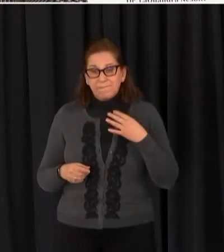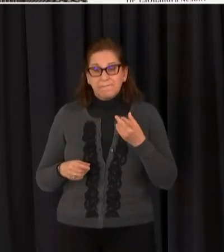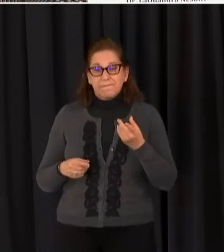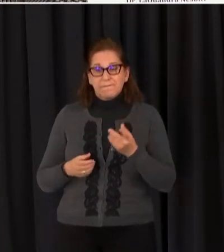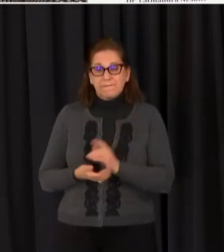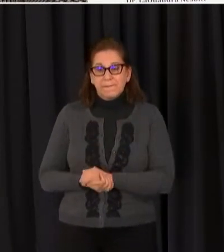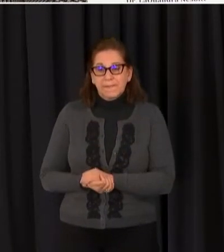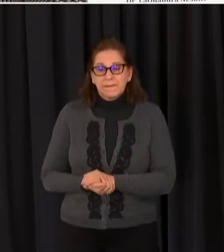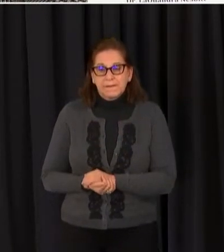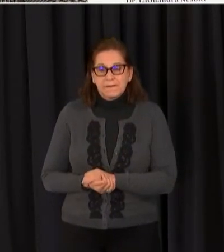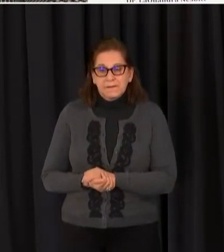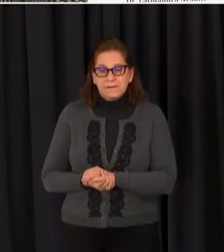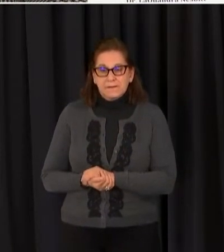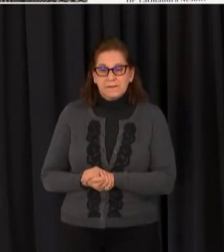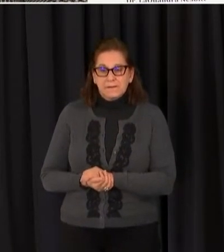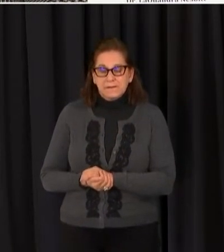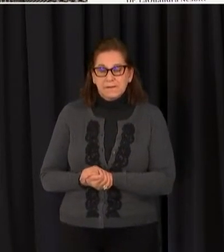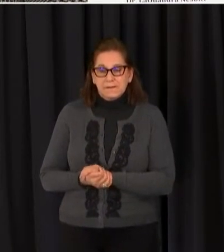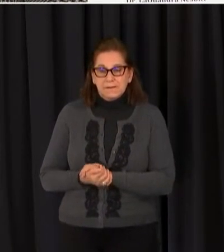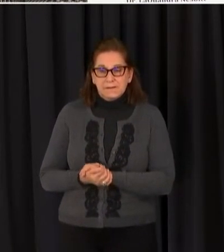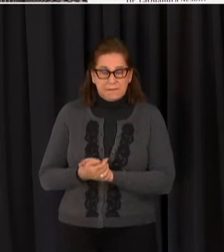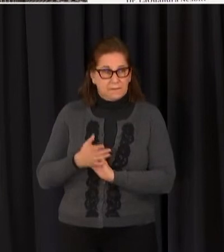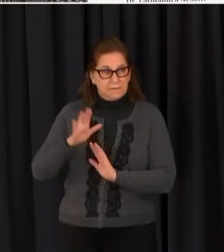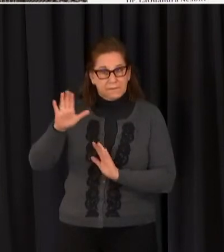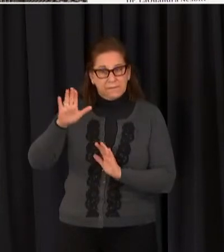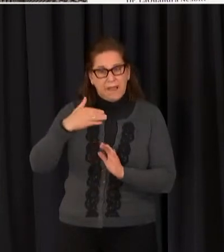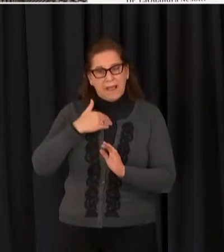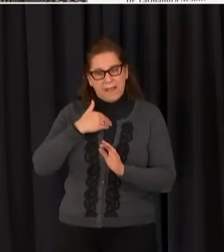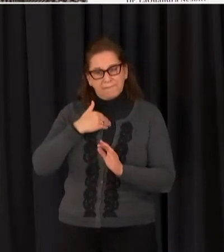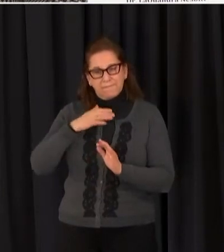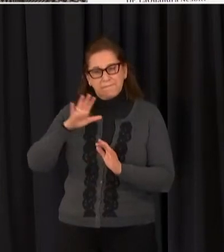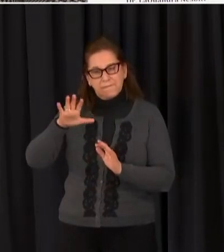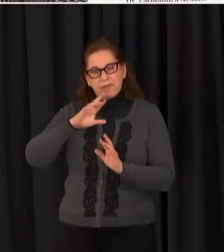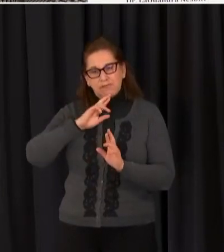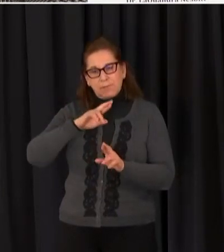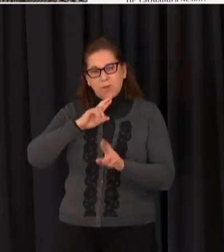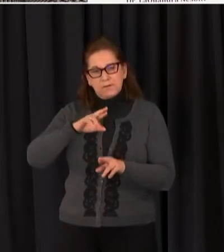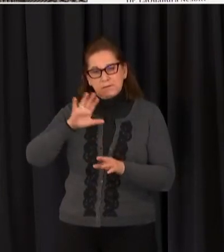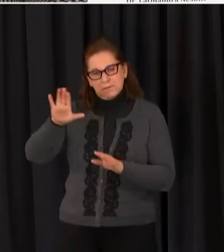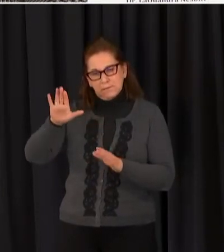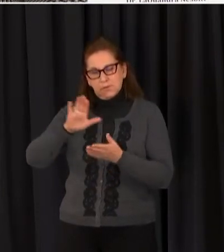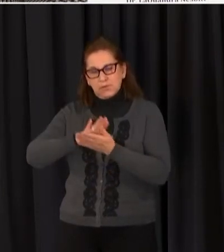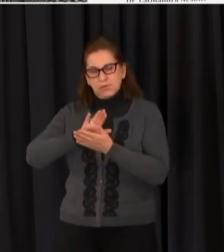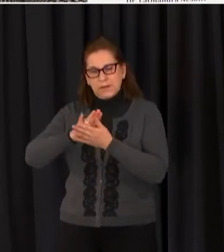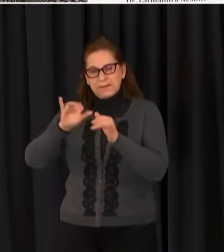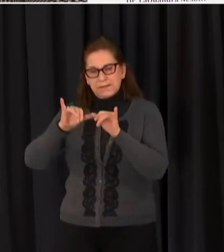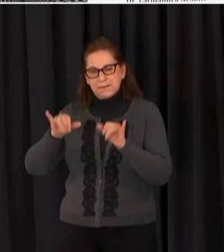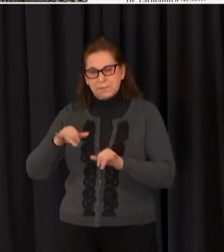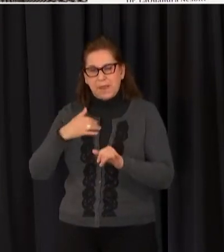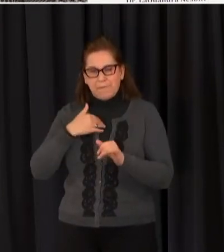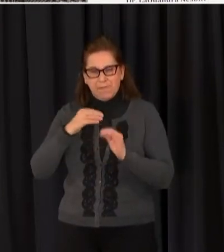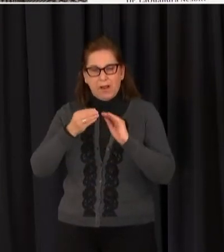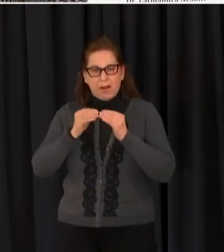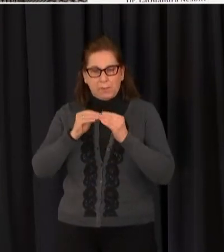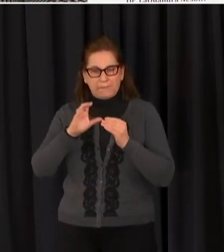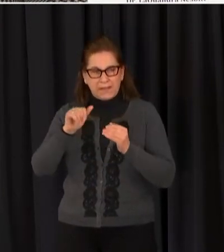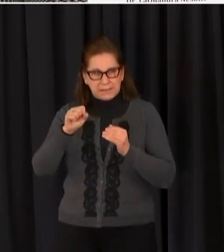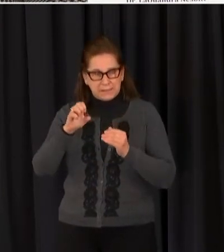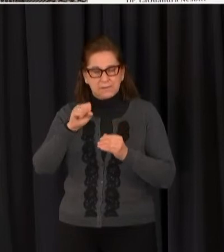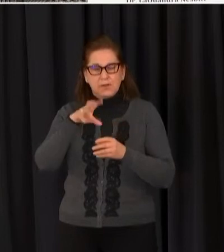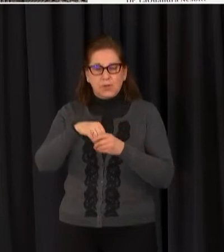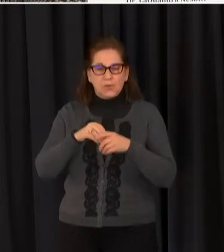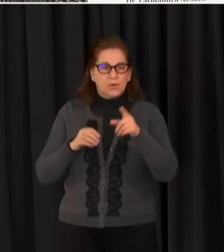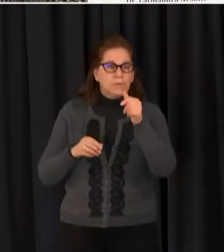of cases reported at the DC public school system, students being the highest proportion of cases represented in the private